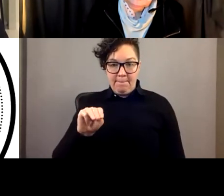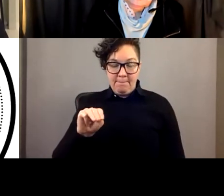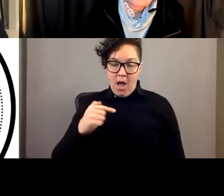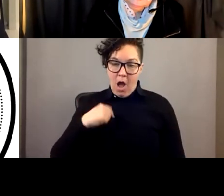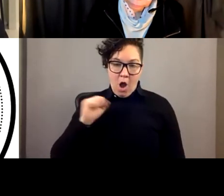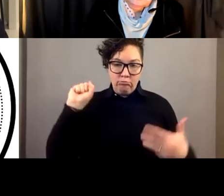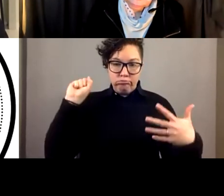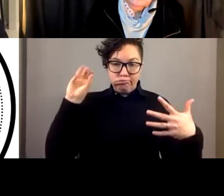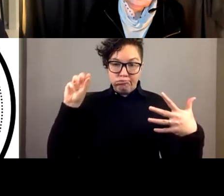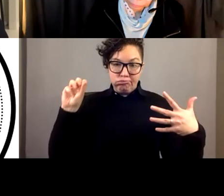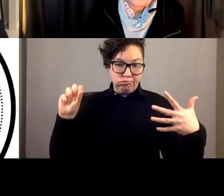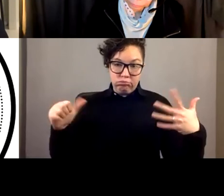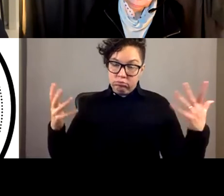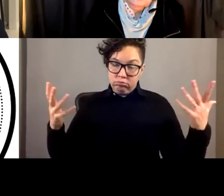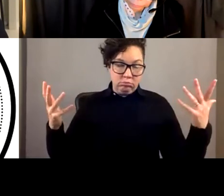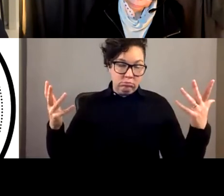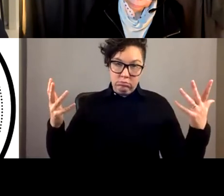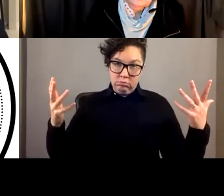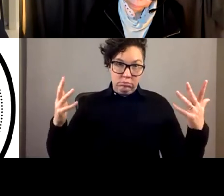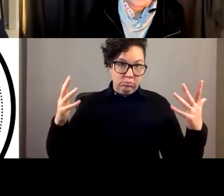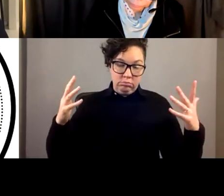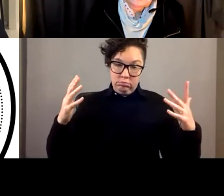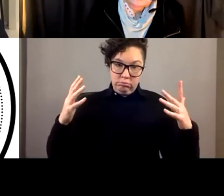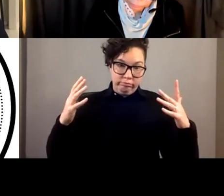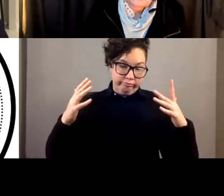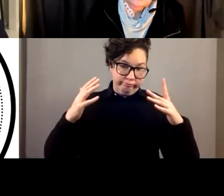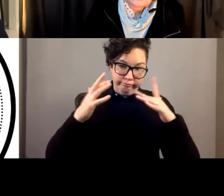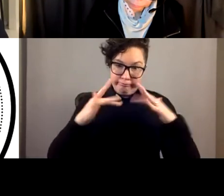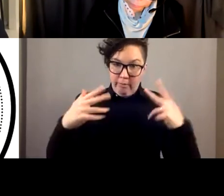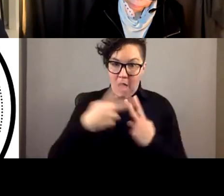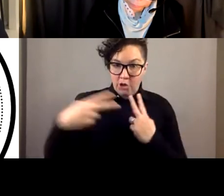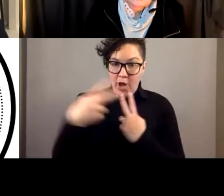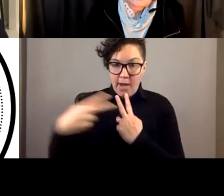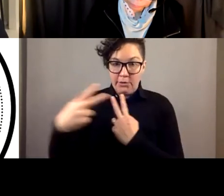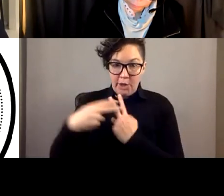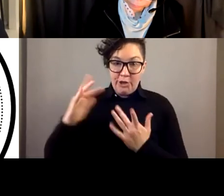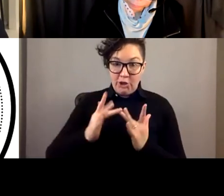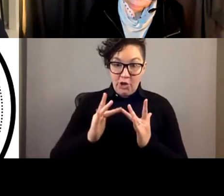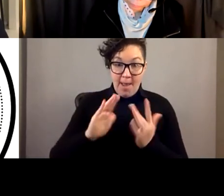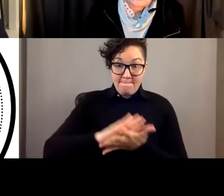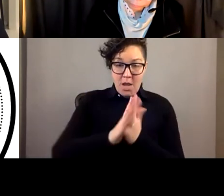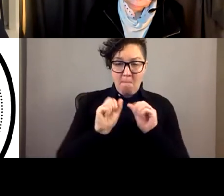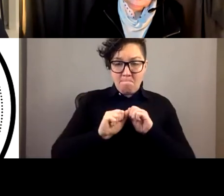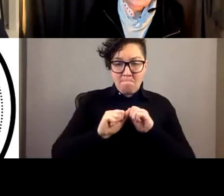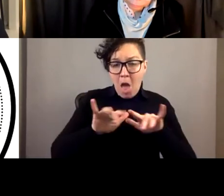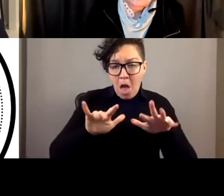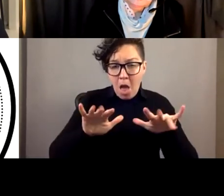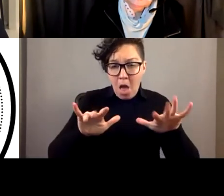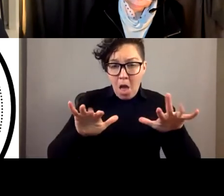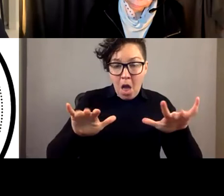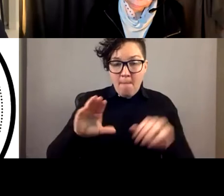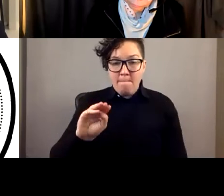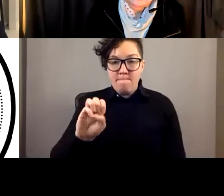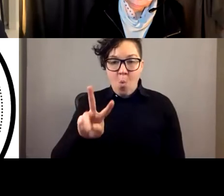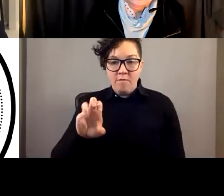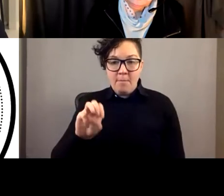a whole series of internet hashtags that became massive social movement campaigns. So Black Lives